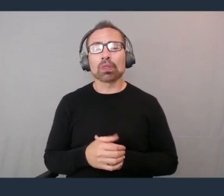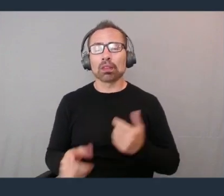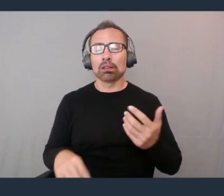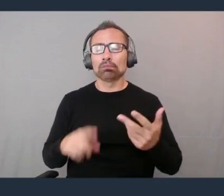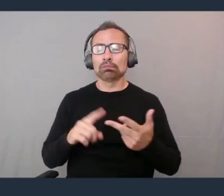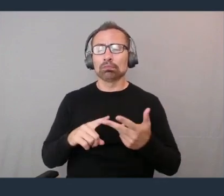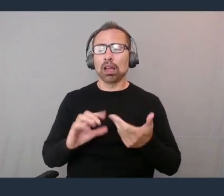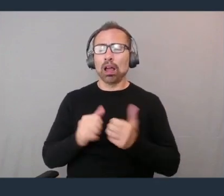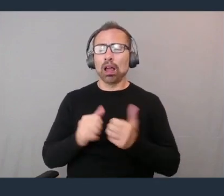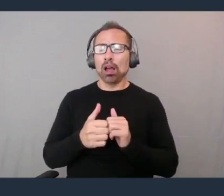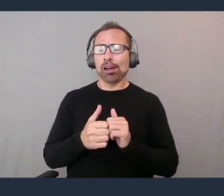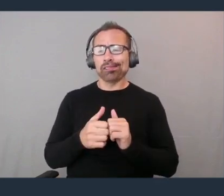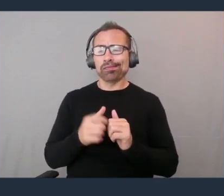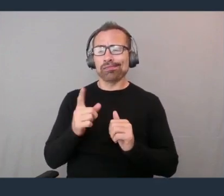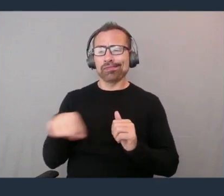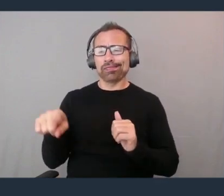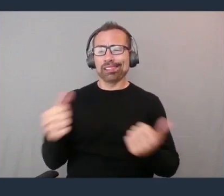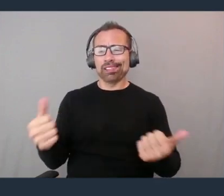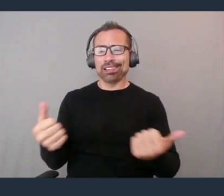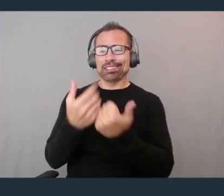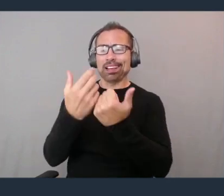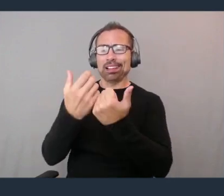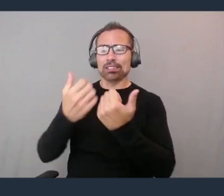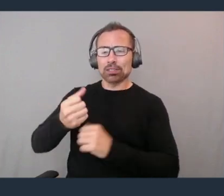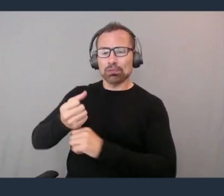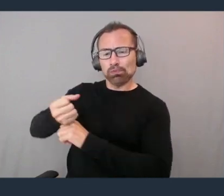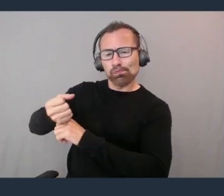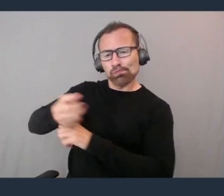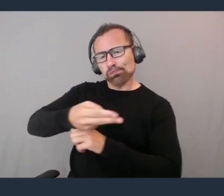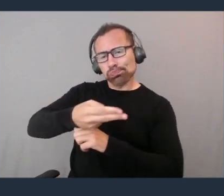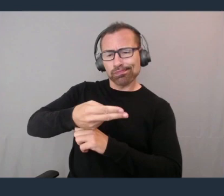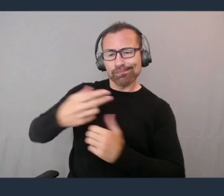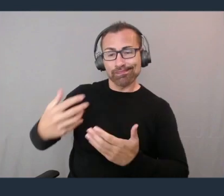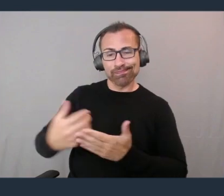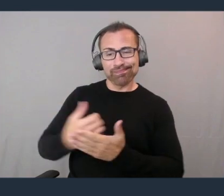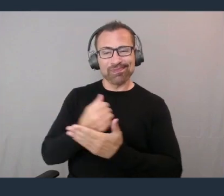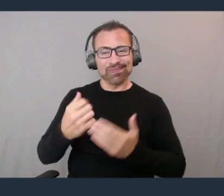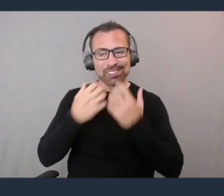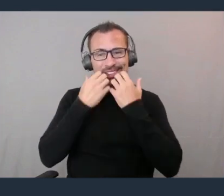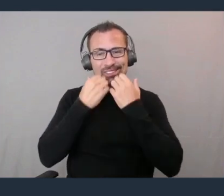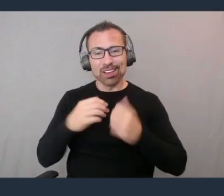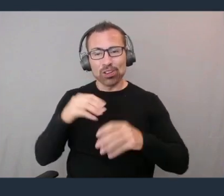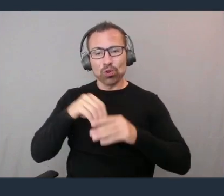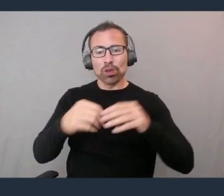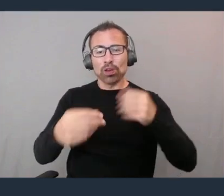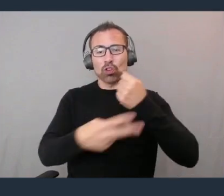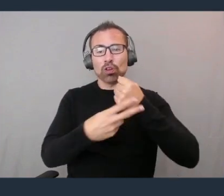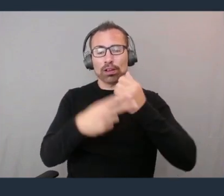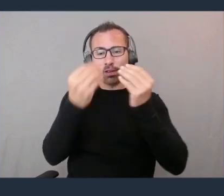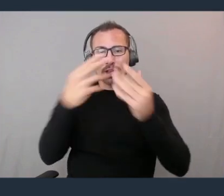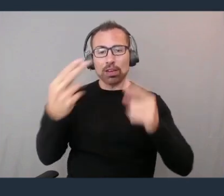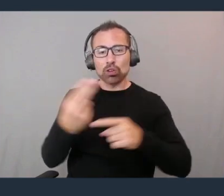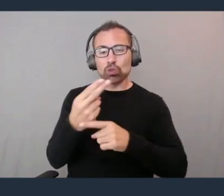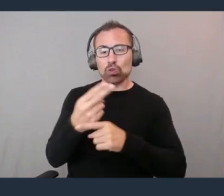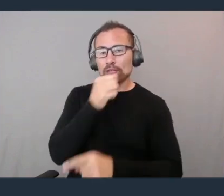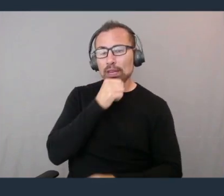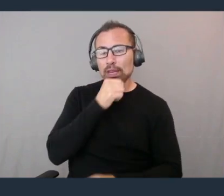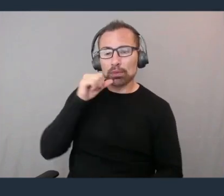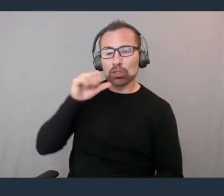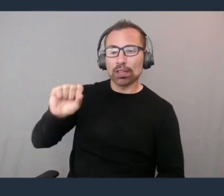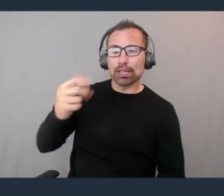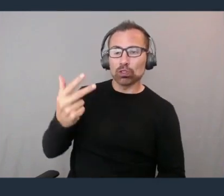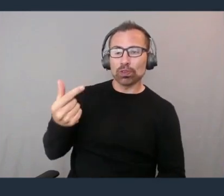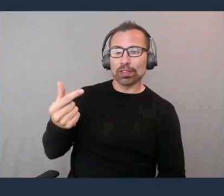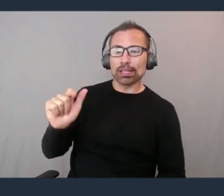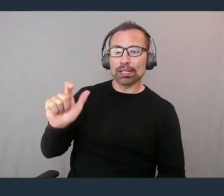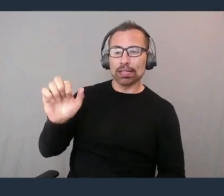challenges and unlock the value in archive data using Amazon S3 Glacier storage classes.